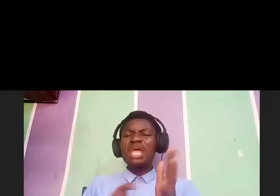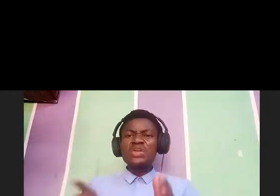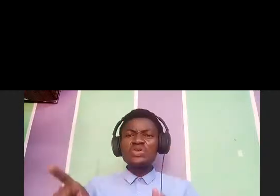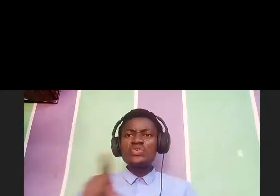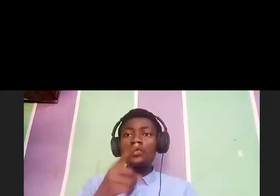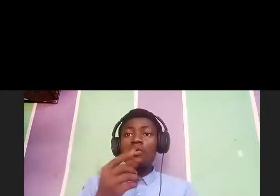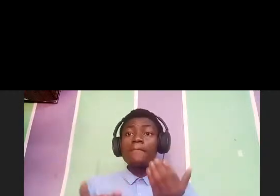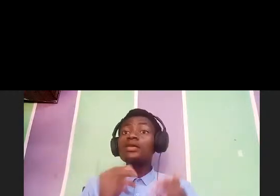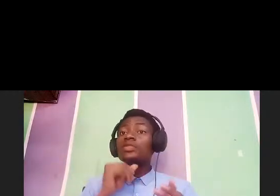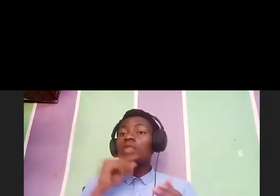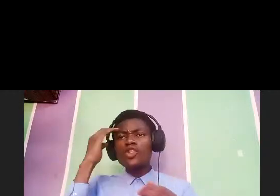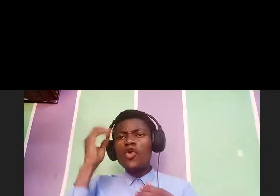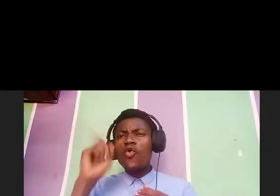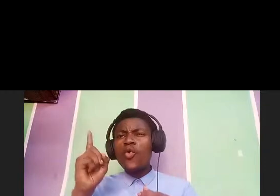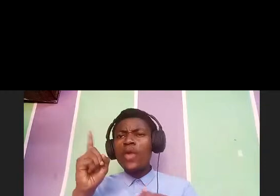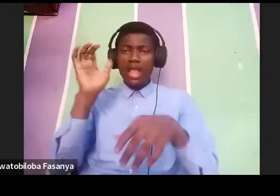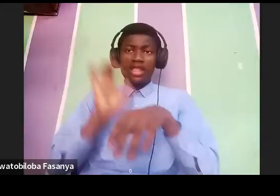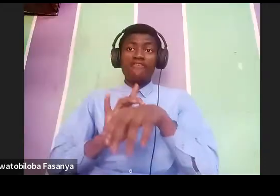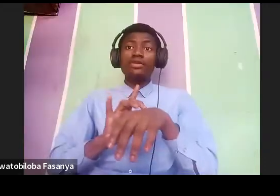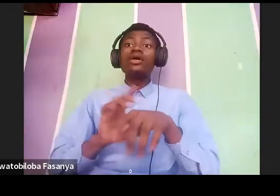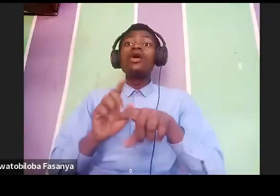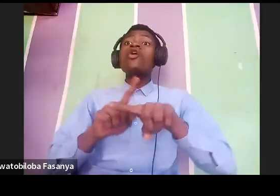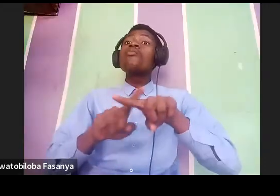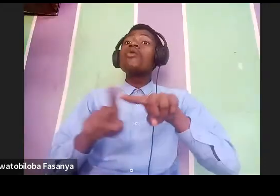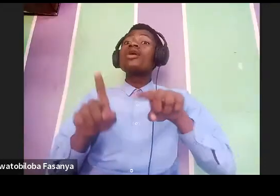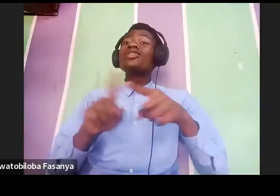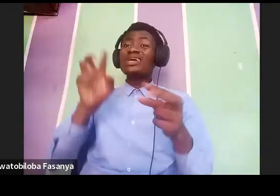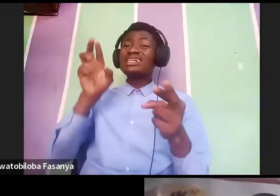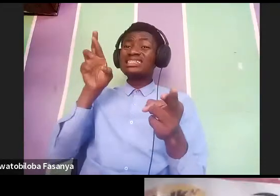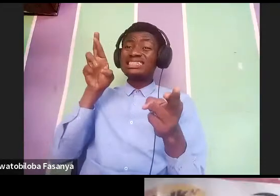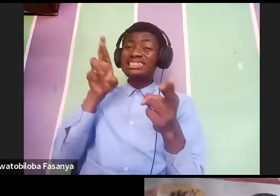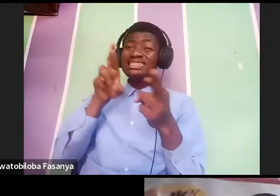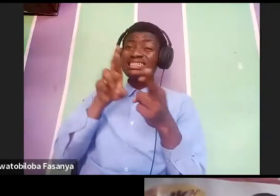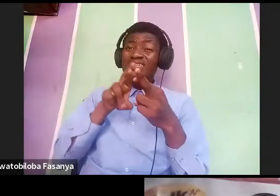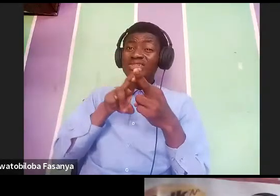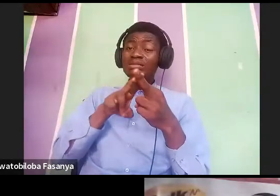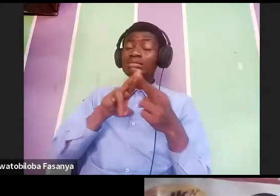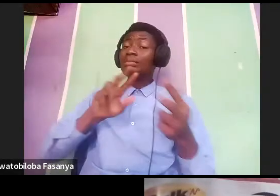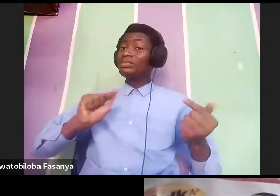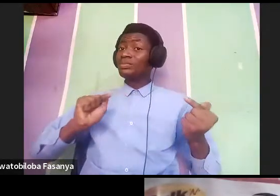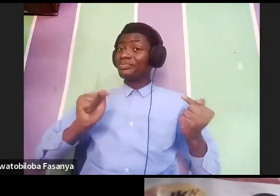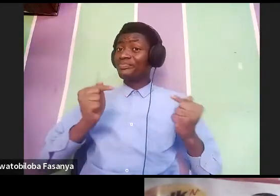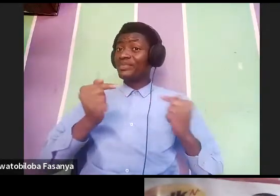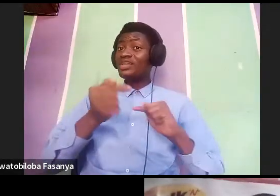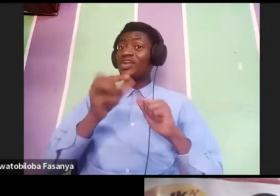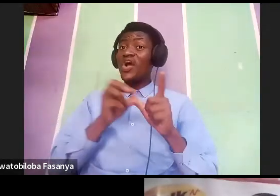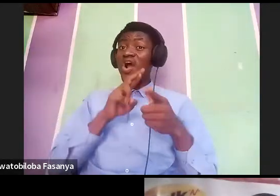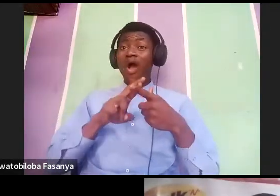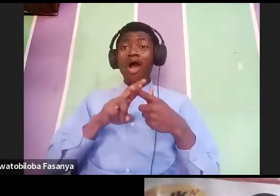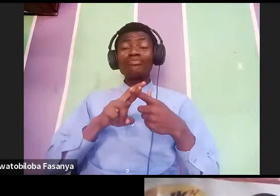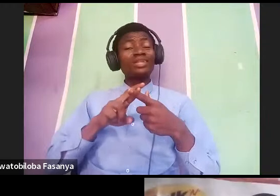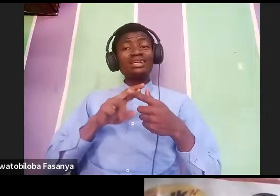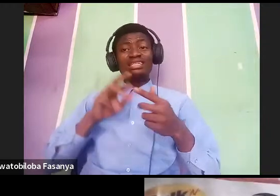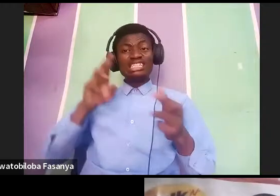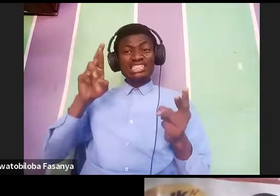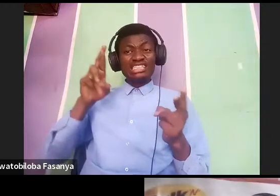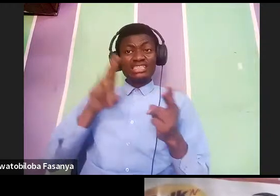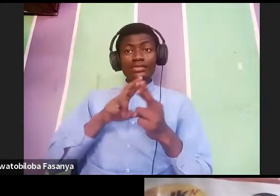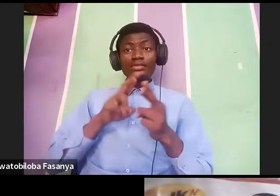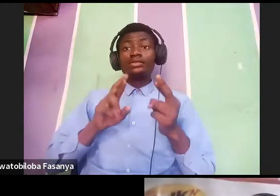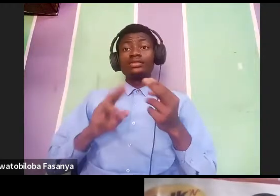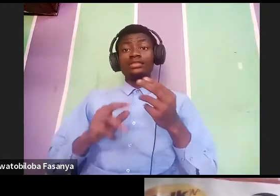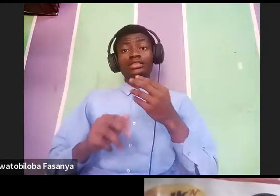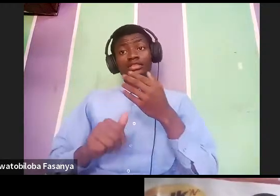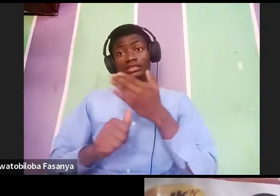the effects, just like I've said, to minimize the extent of severity that it will have caused, the first thing to do